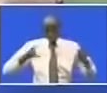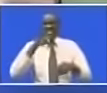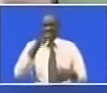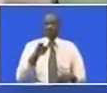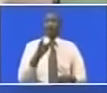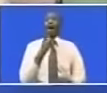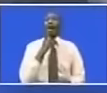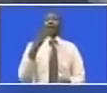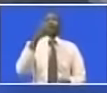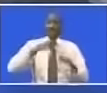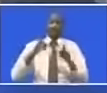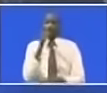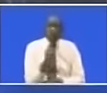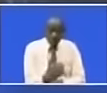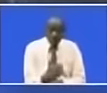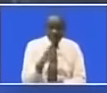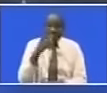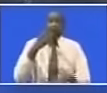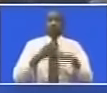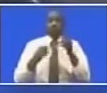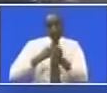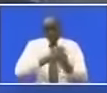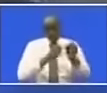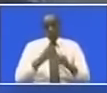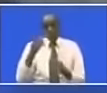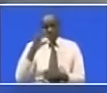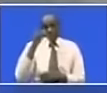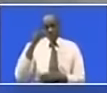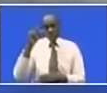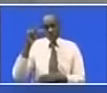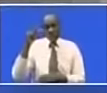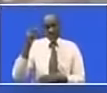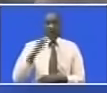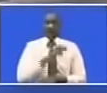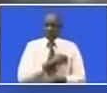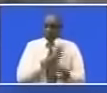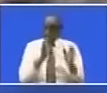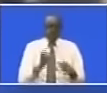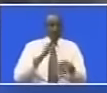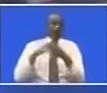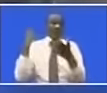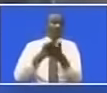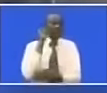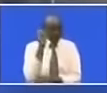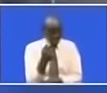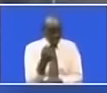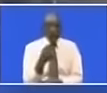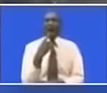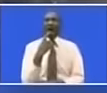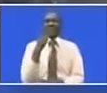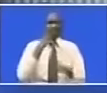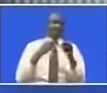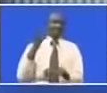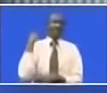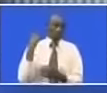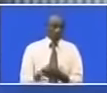than a century old. It was constructed by the consular missionaries soon after their arrival in Kenya over